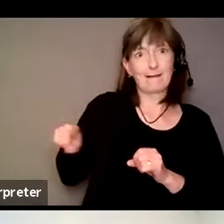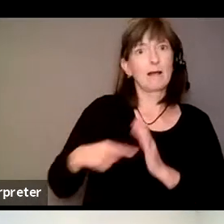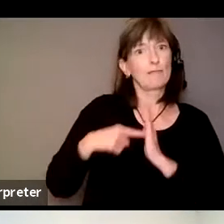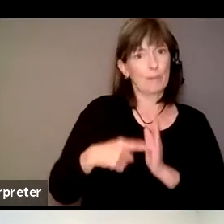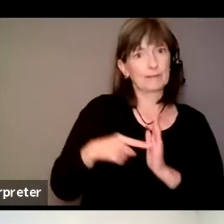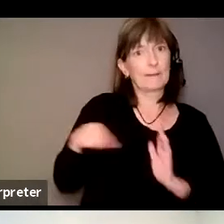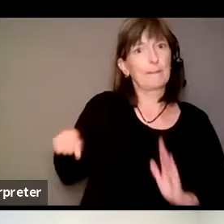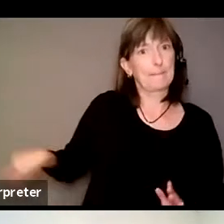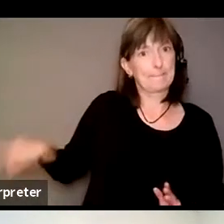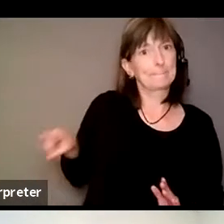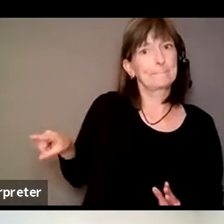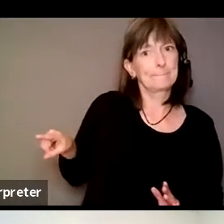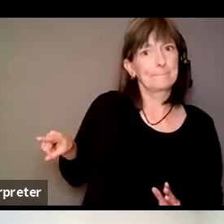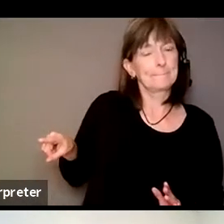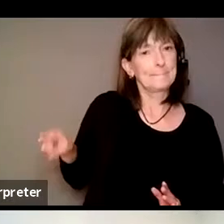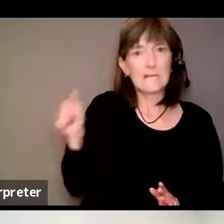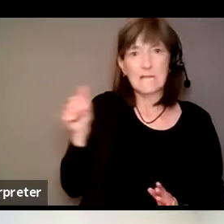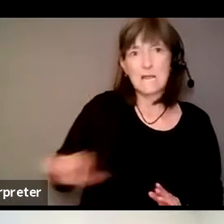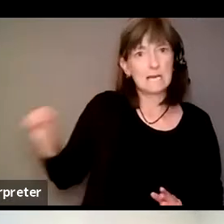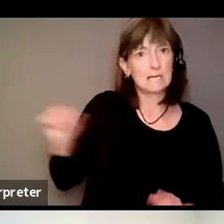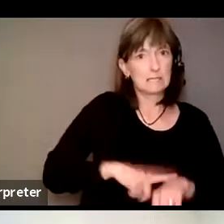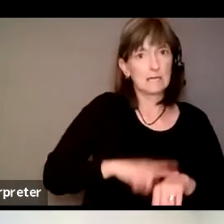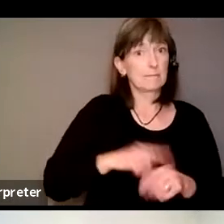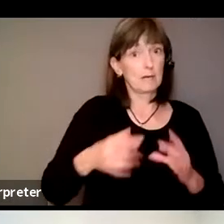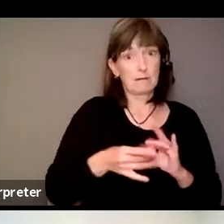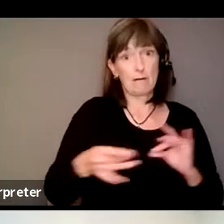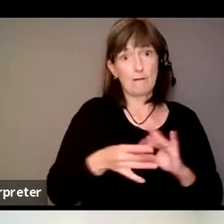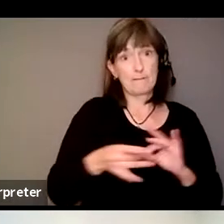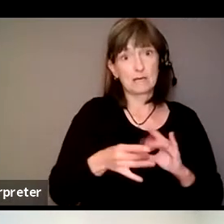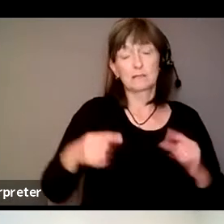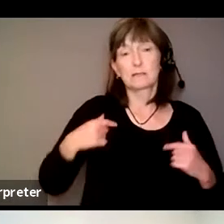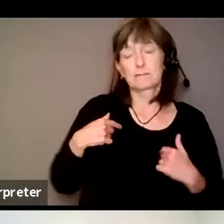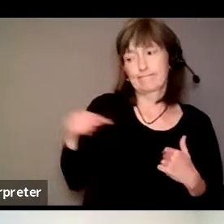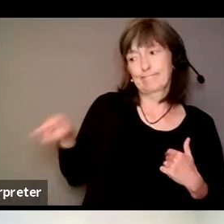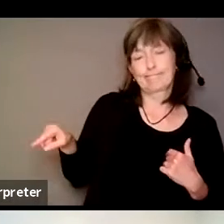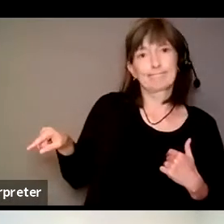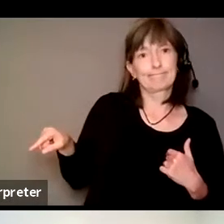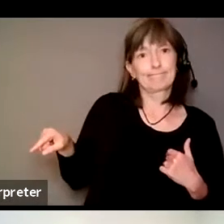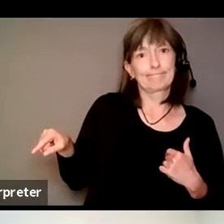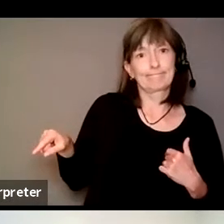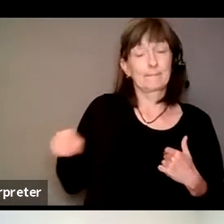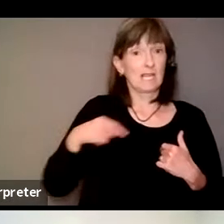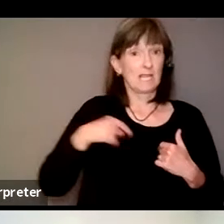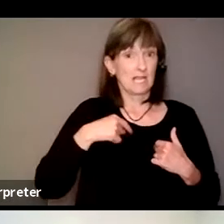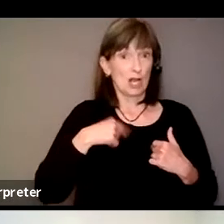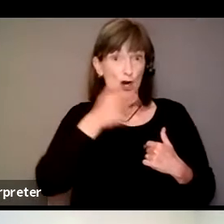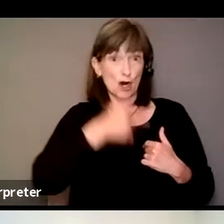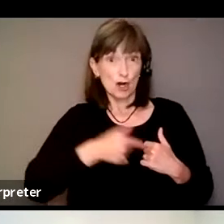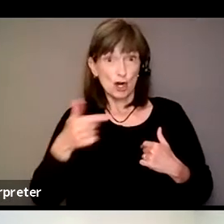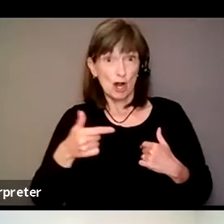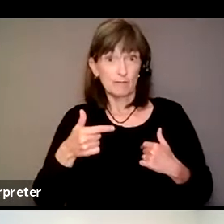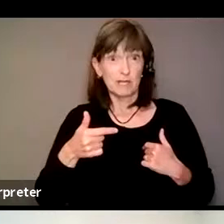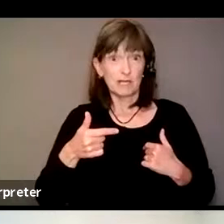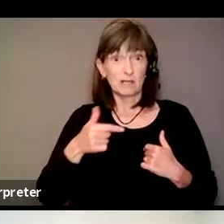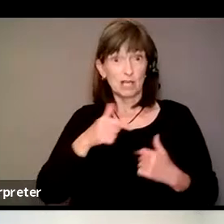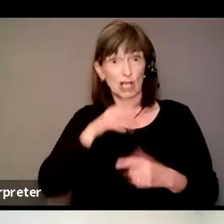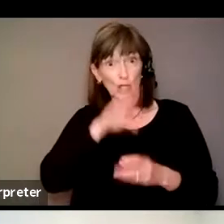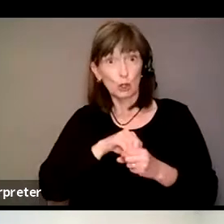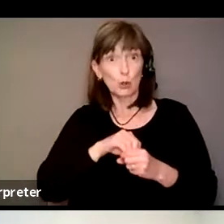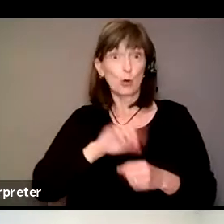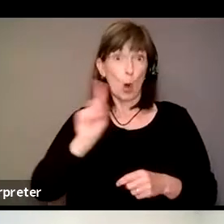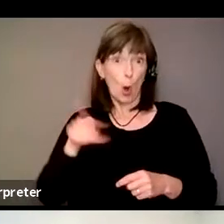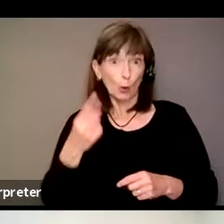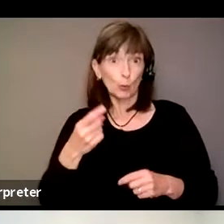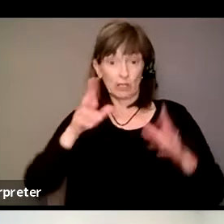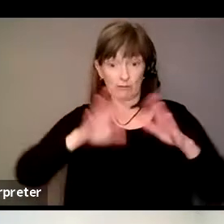when I am speaking, no matter what the topic is, that, you know, this government is certainly bigger than the 40 personalities around this chamber. We are representing the